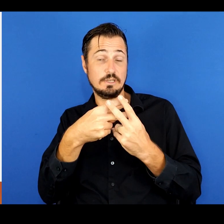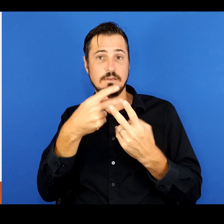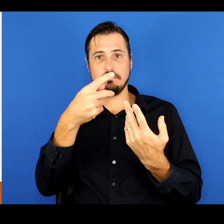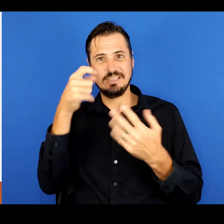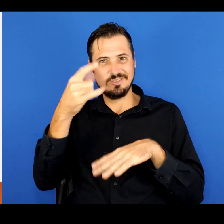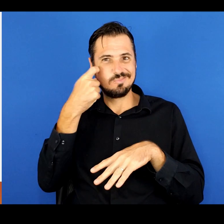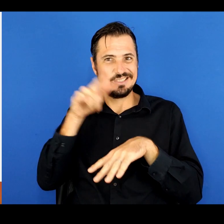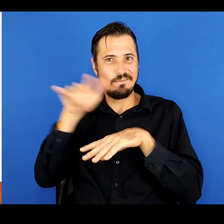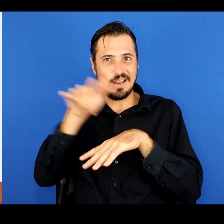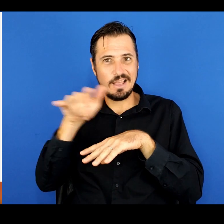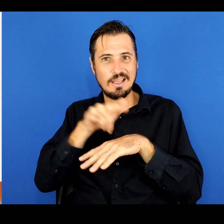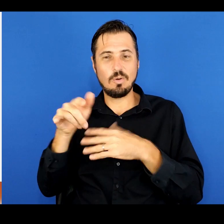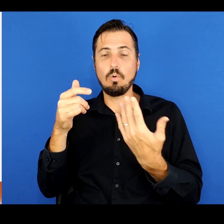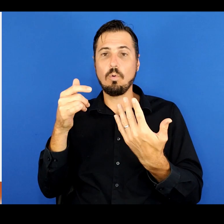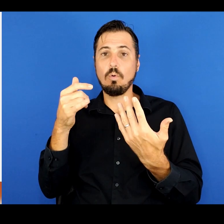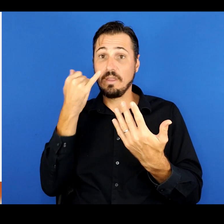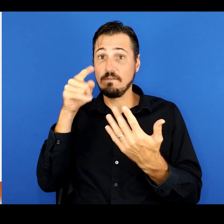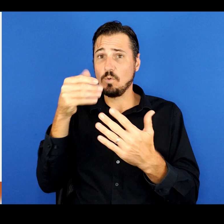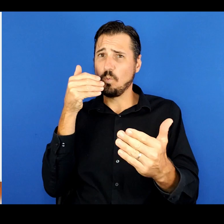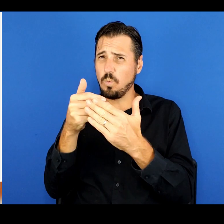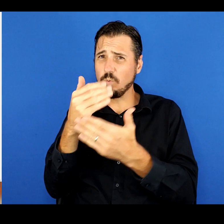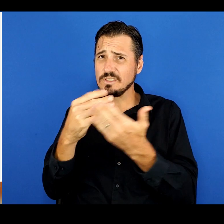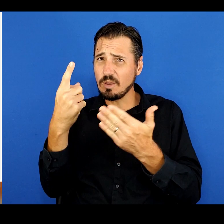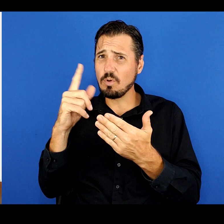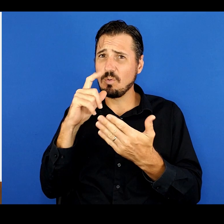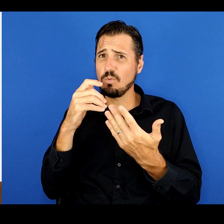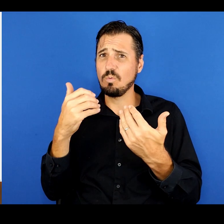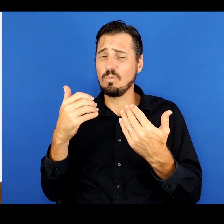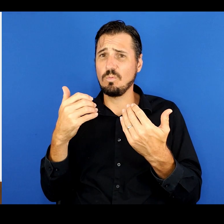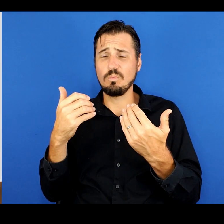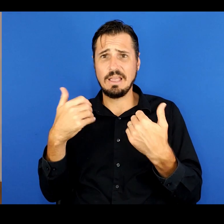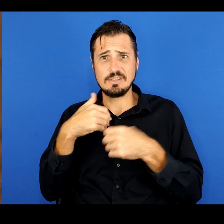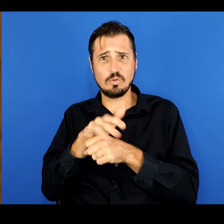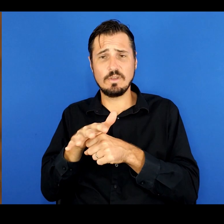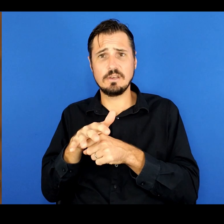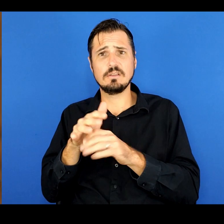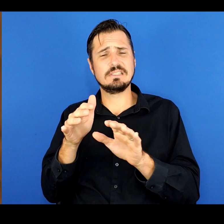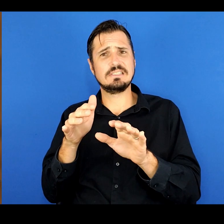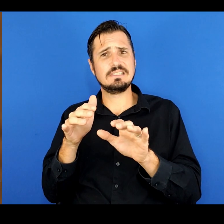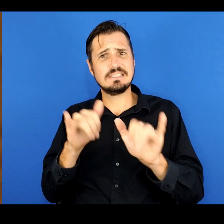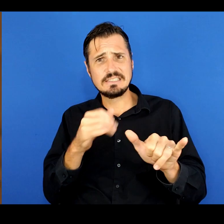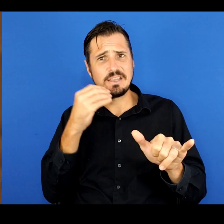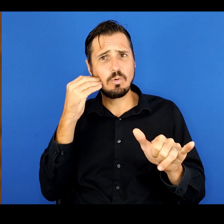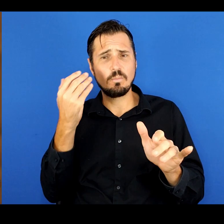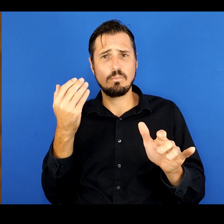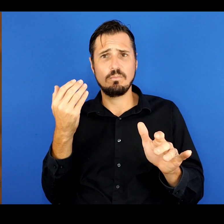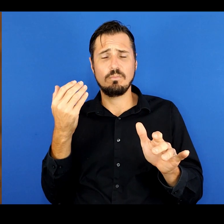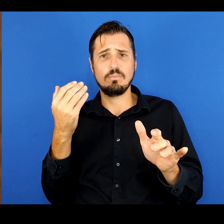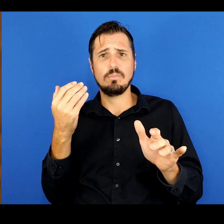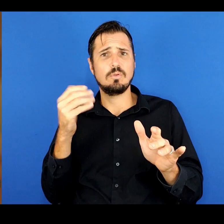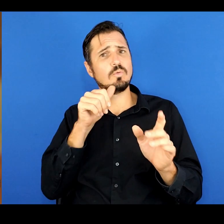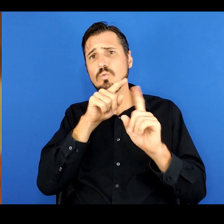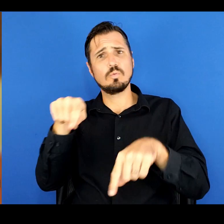if you have been in close contact with someone with COVID-19. Please remember to stay home and do not report to school if you have any of